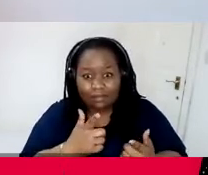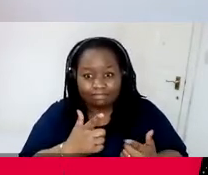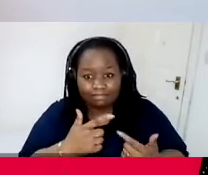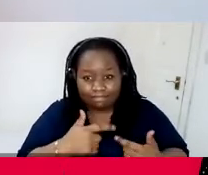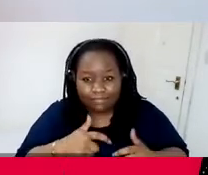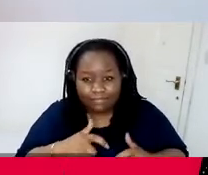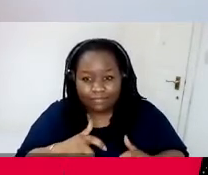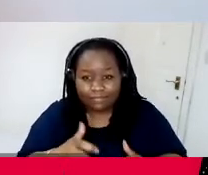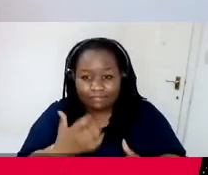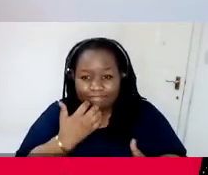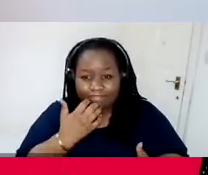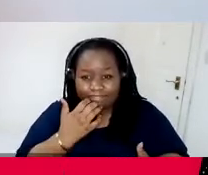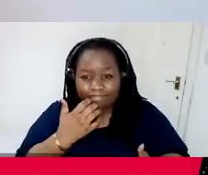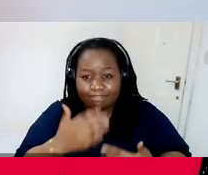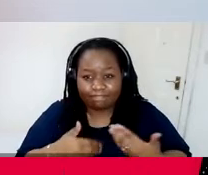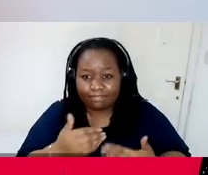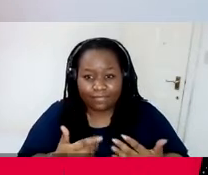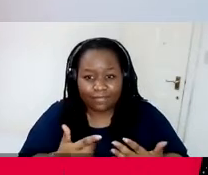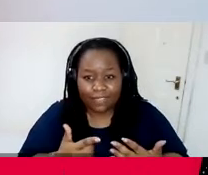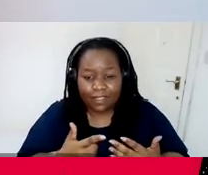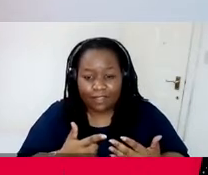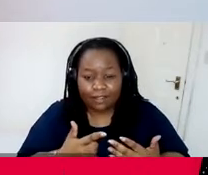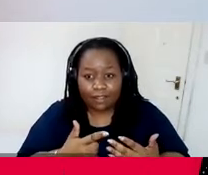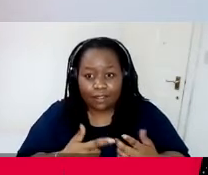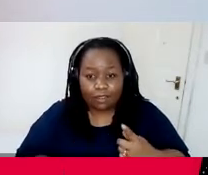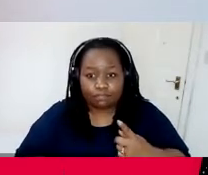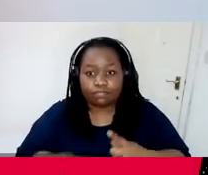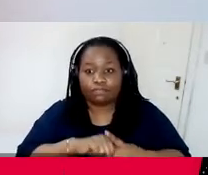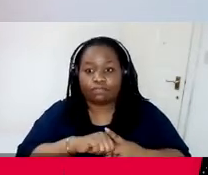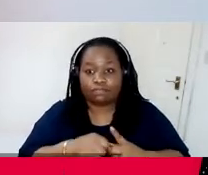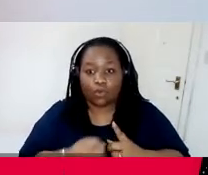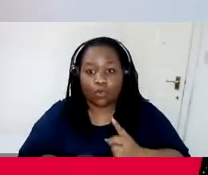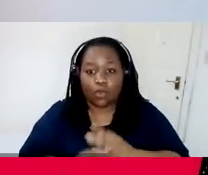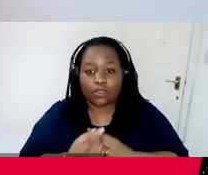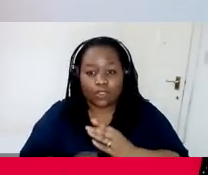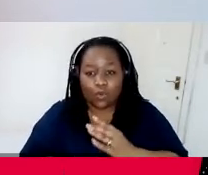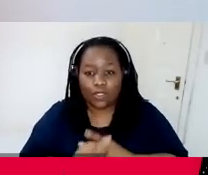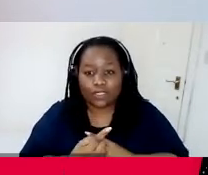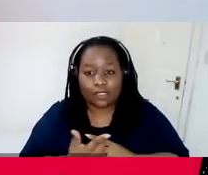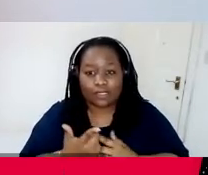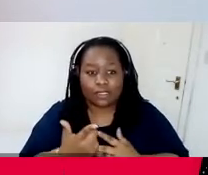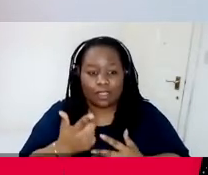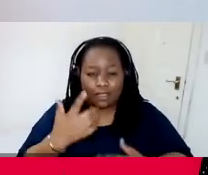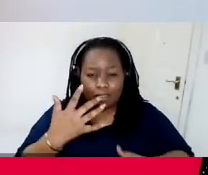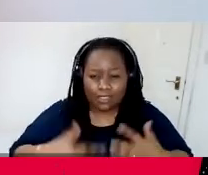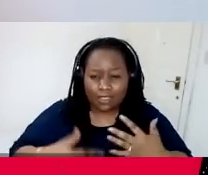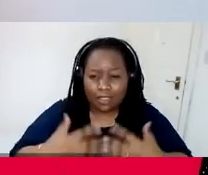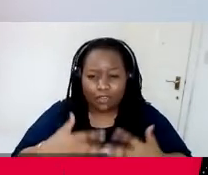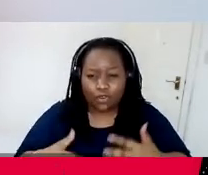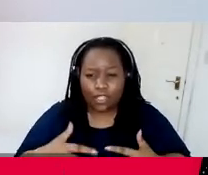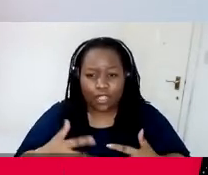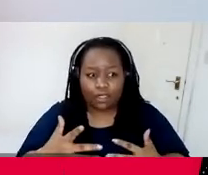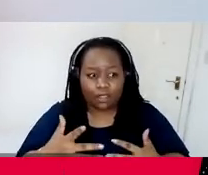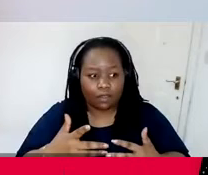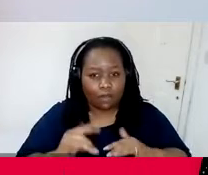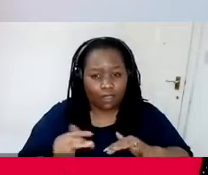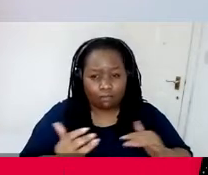they can't continue bearing all the implications and the hardship of the armed